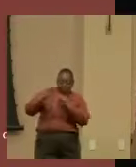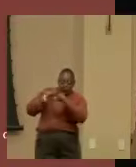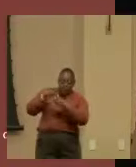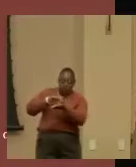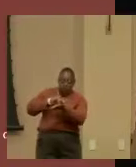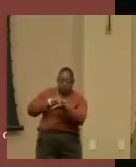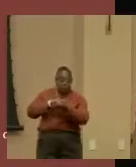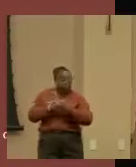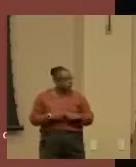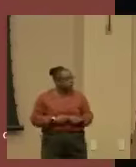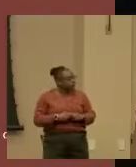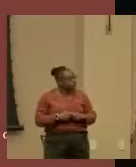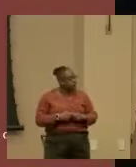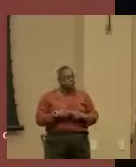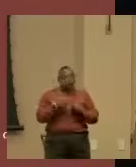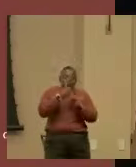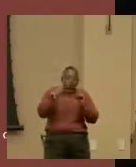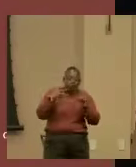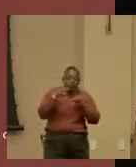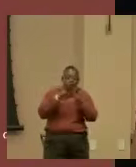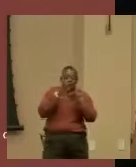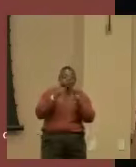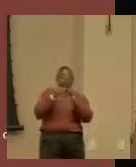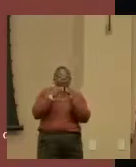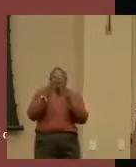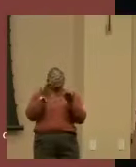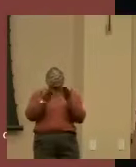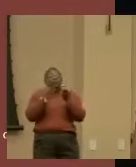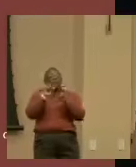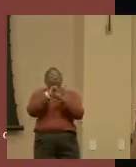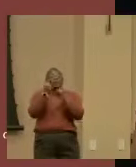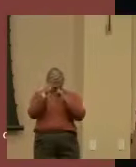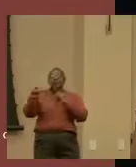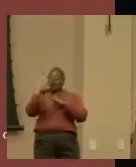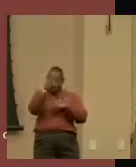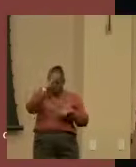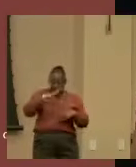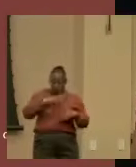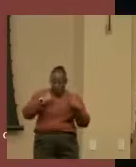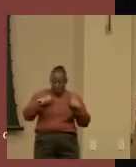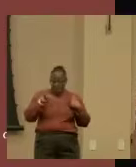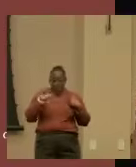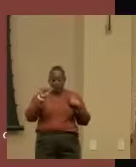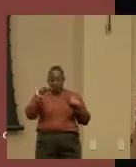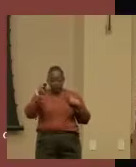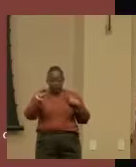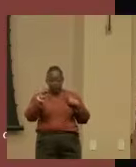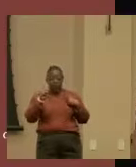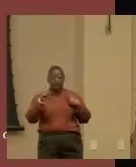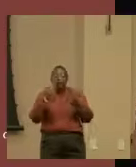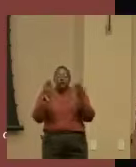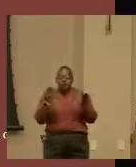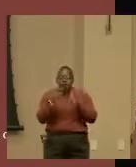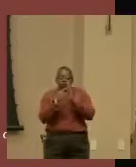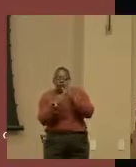then again, I want to expand this a little bit also to some special situations, which is men with lupus. And some things that the